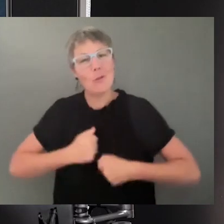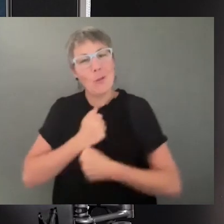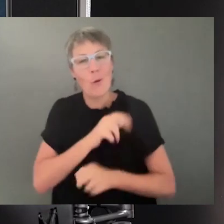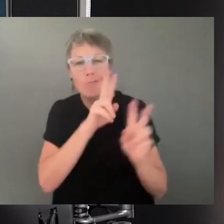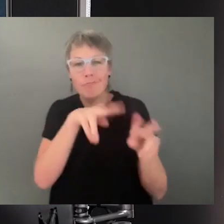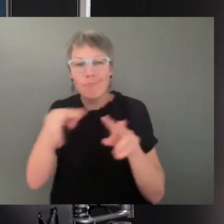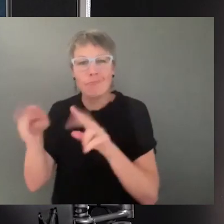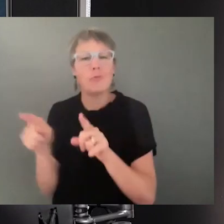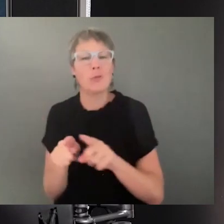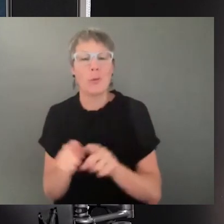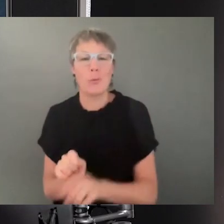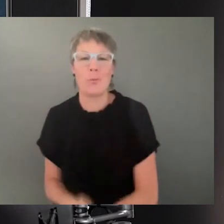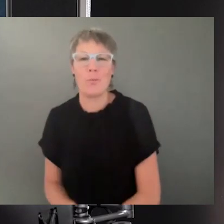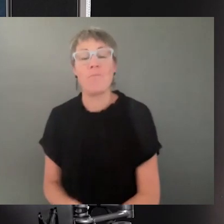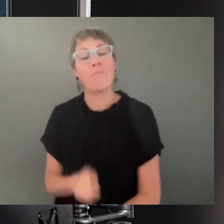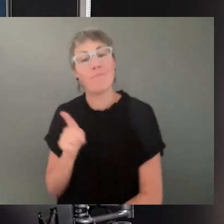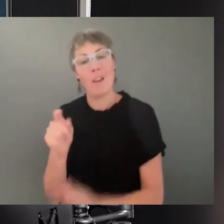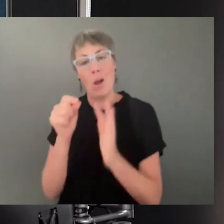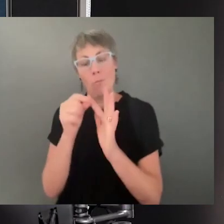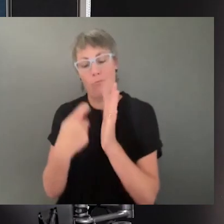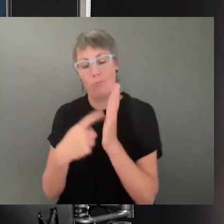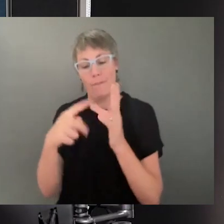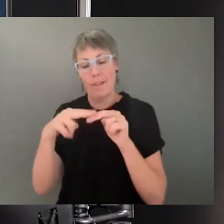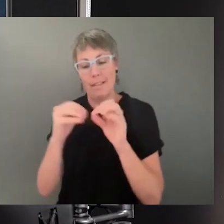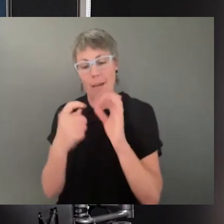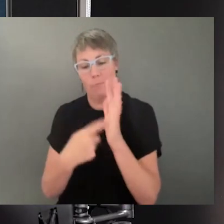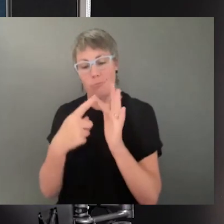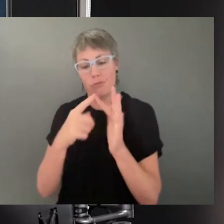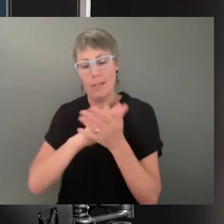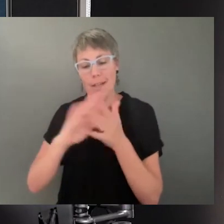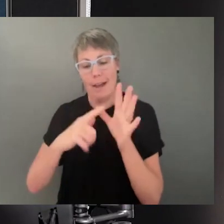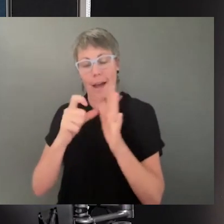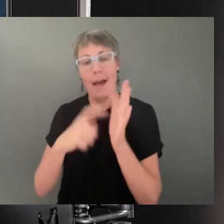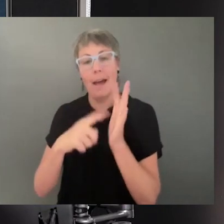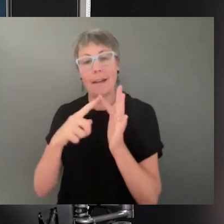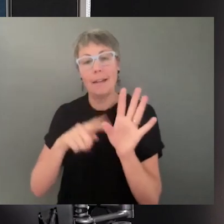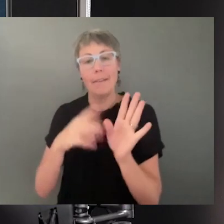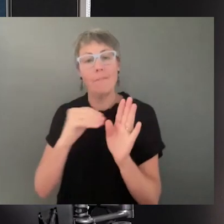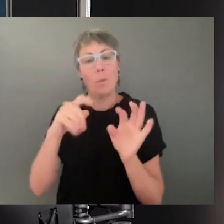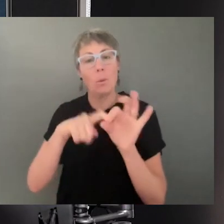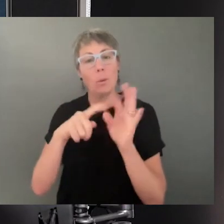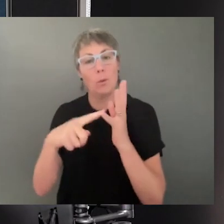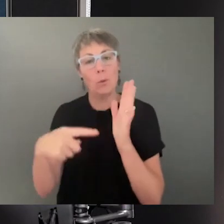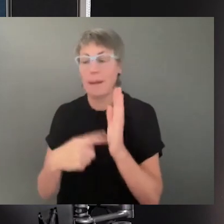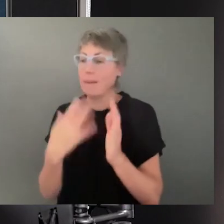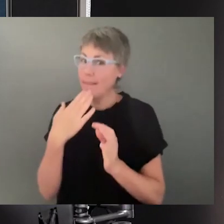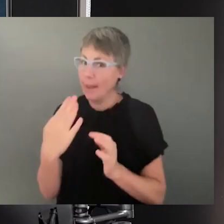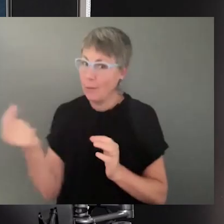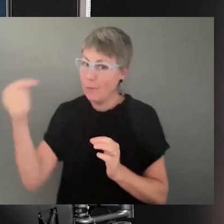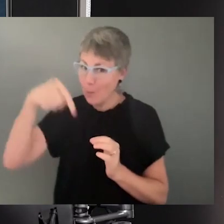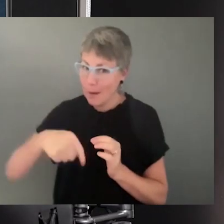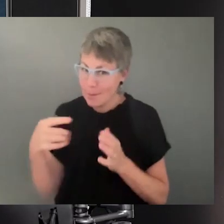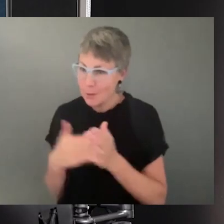today. Thank you. Thank you. You are on ABC Radio Queensland. Nearly time for your 10 o'clock